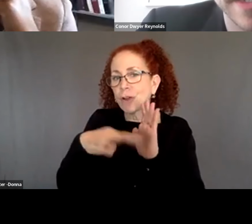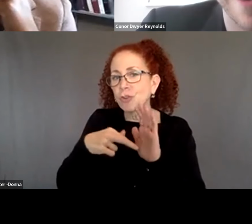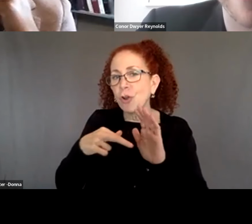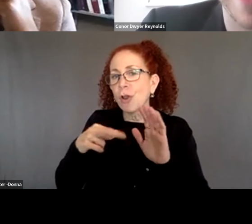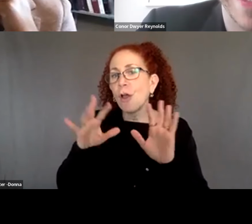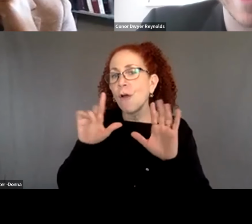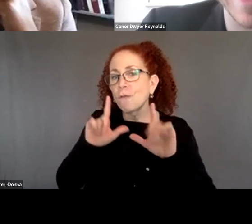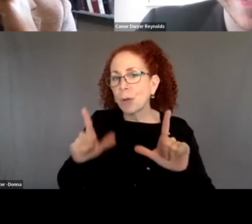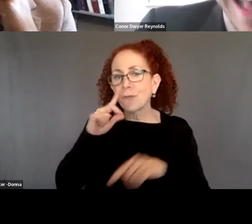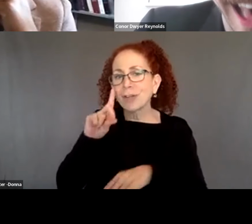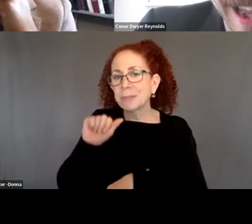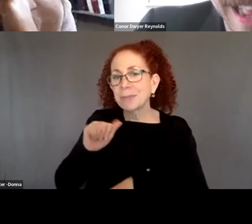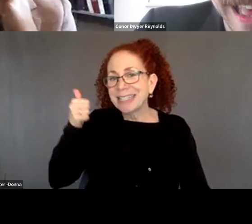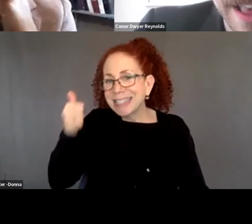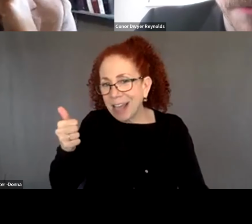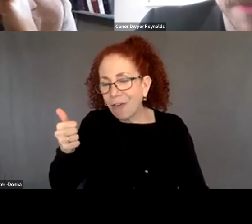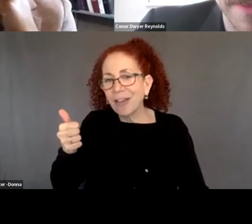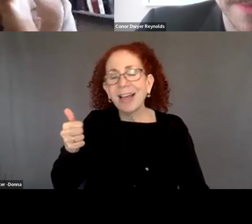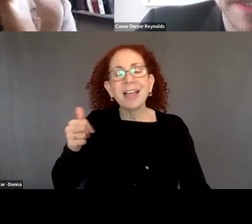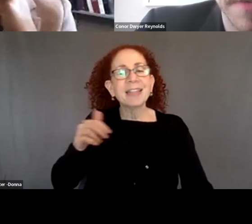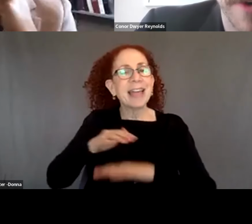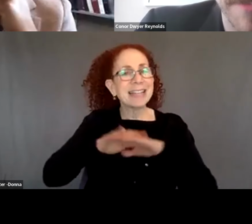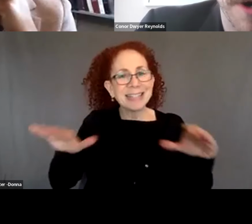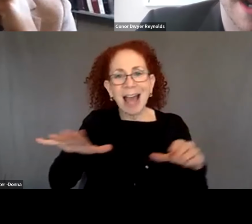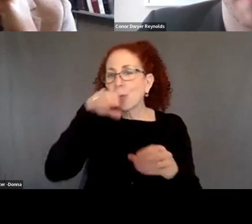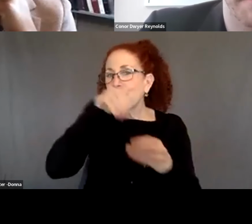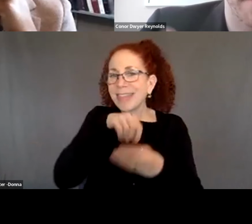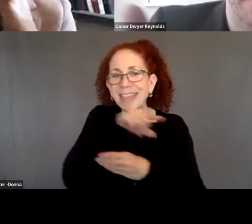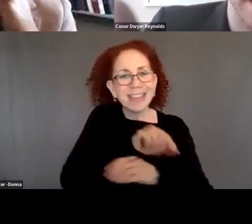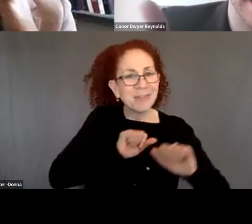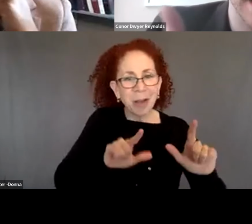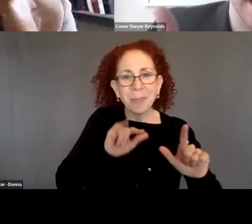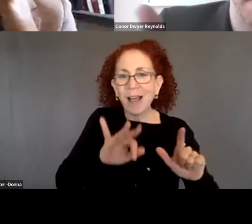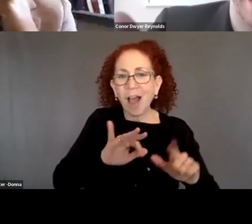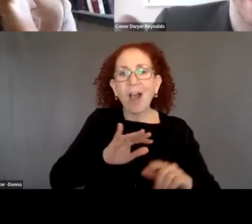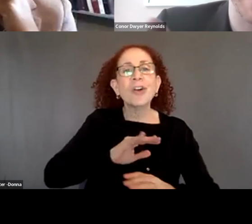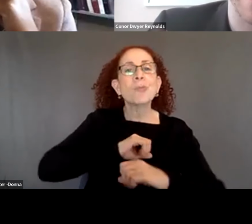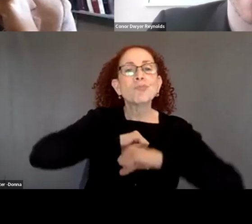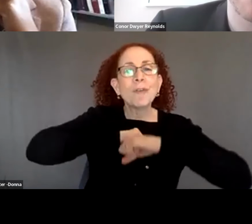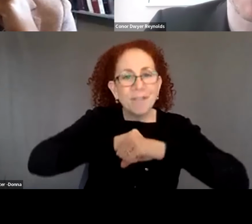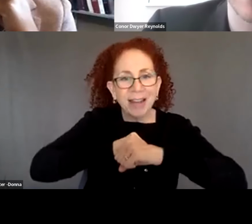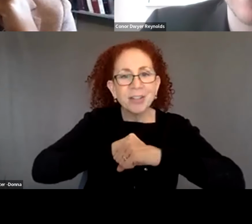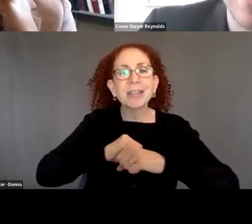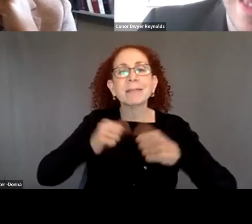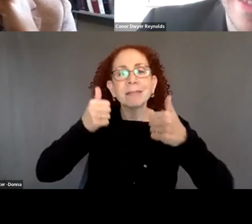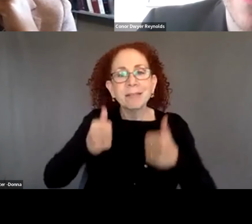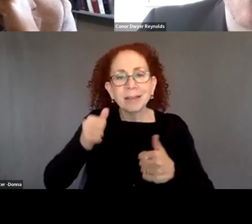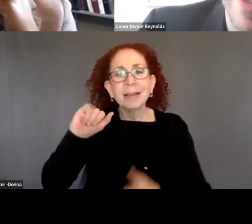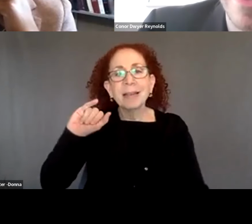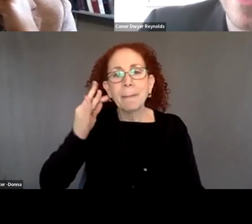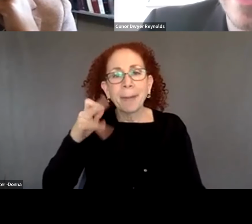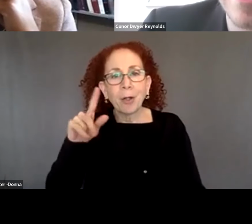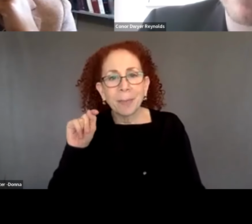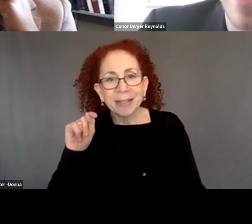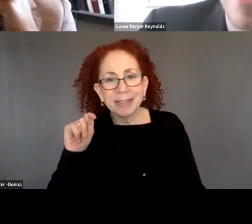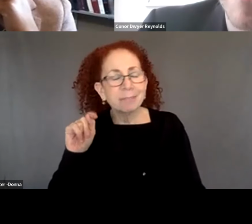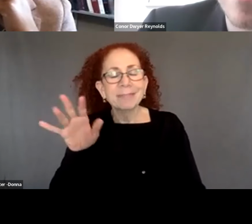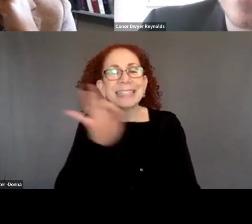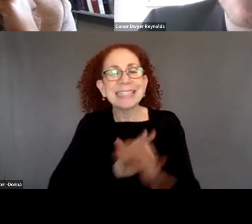disability itself that is not within this framework of preventing impairment, but instead